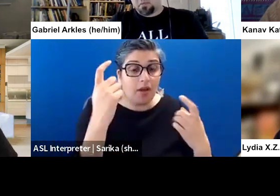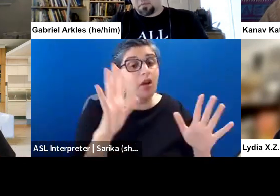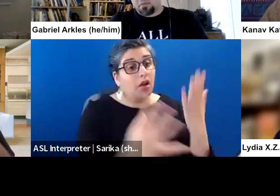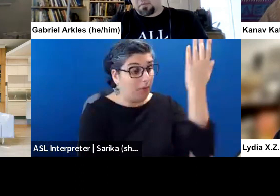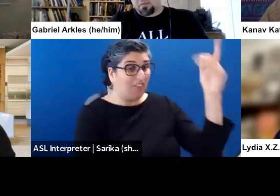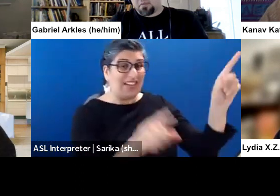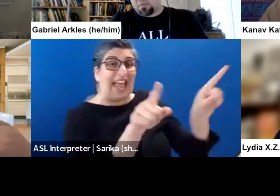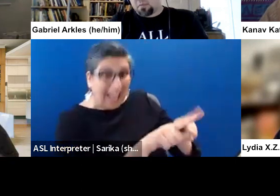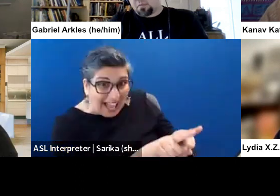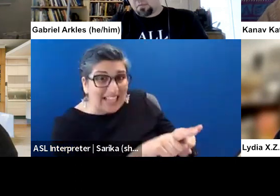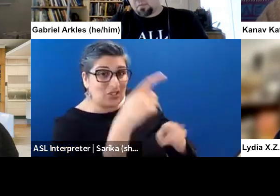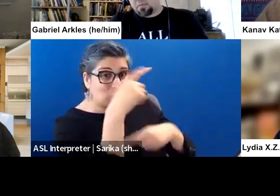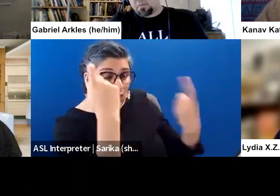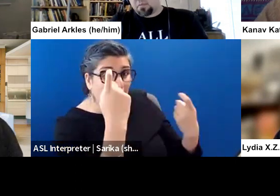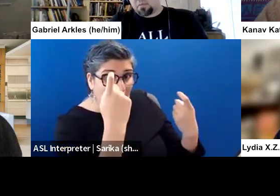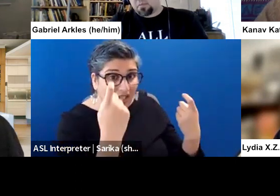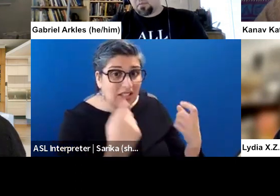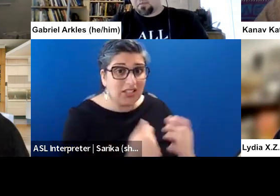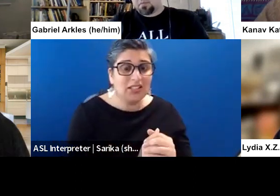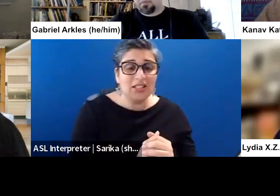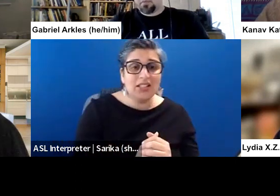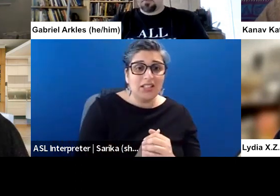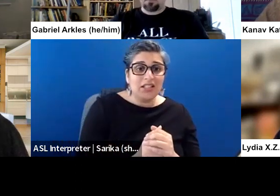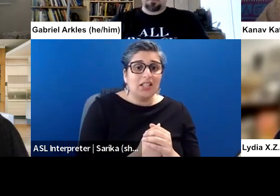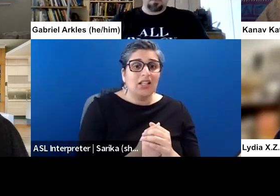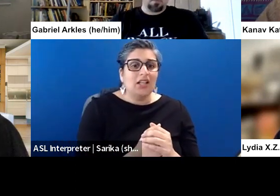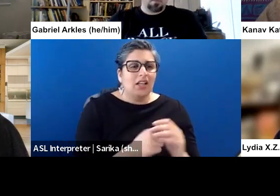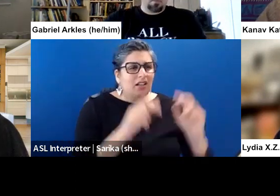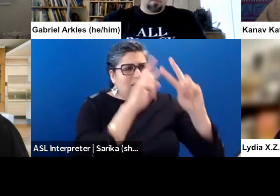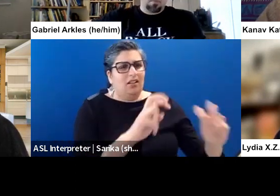poverty as trauma, actually, you know, thinking about poverty as trauma, looking at those as